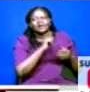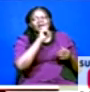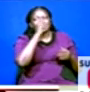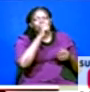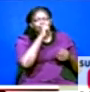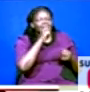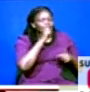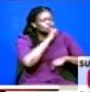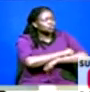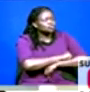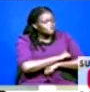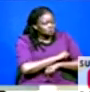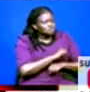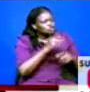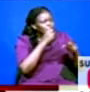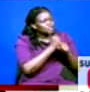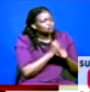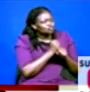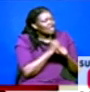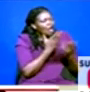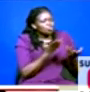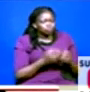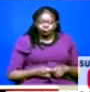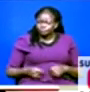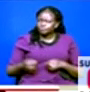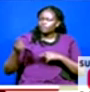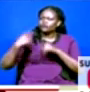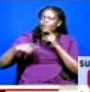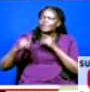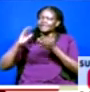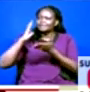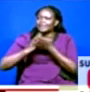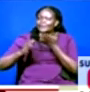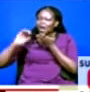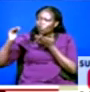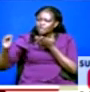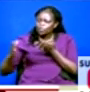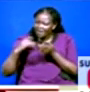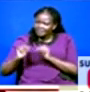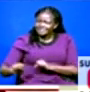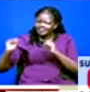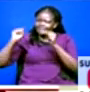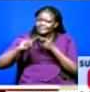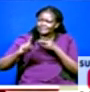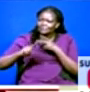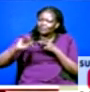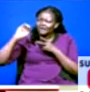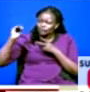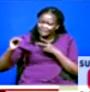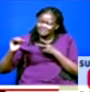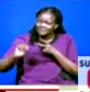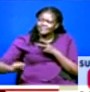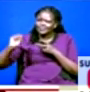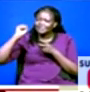KPSA is structured right from the sub-counties. We have chairs. Then we have the counties. We have